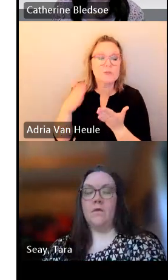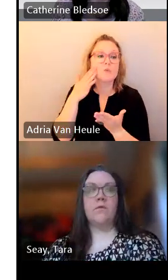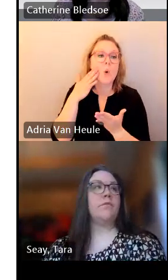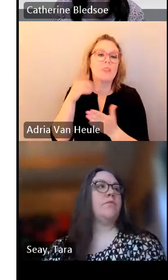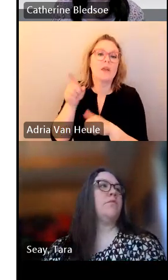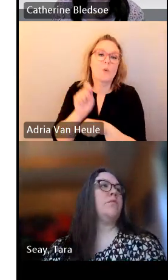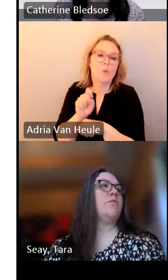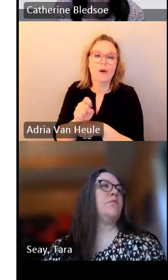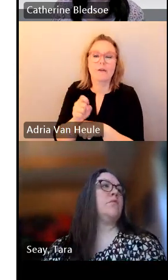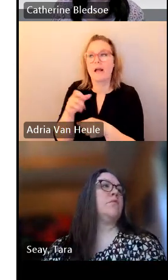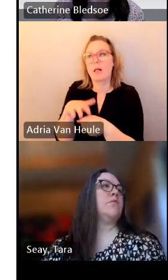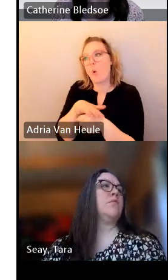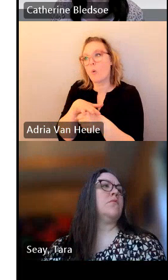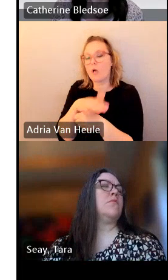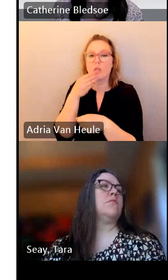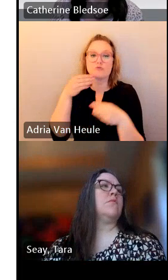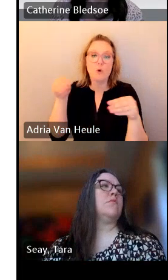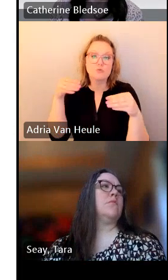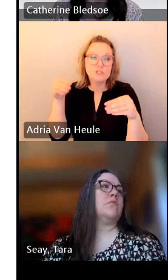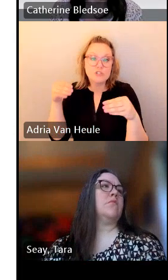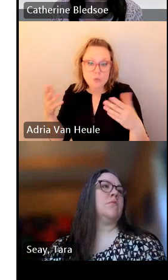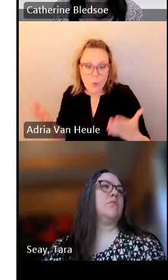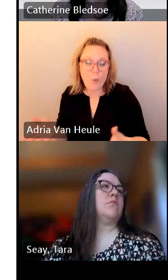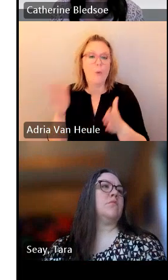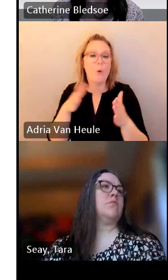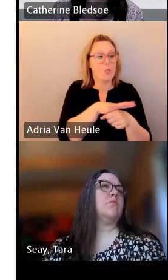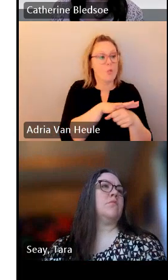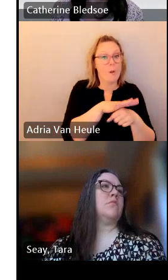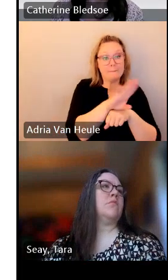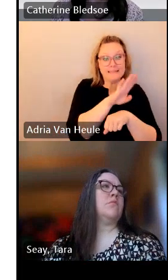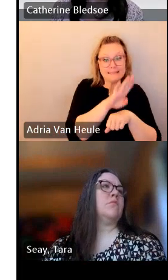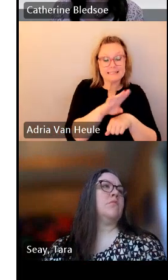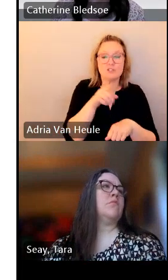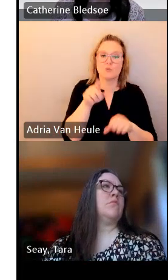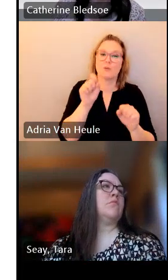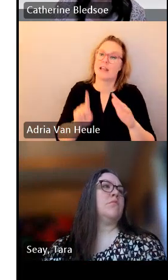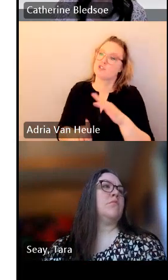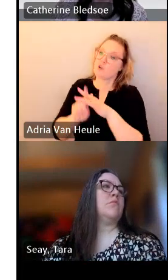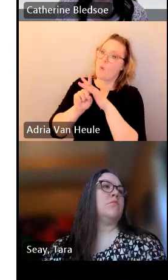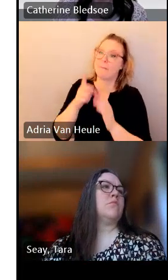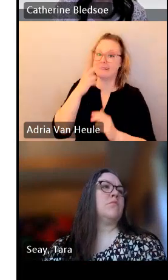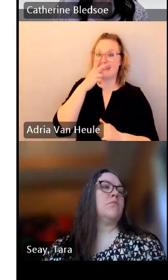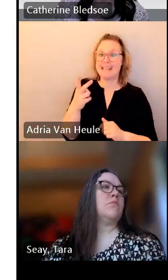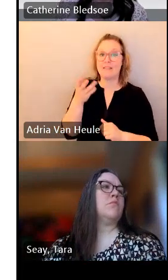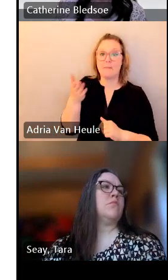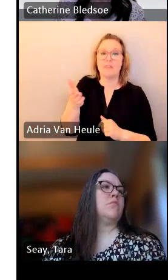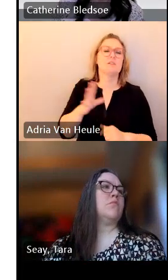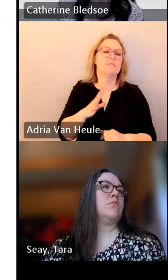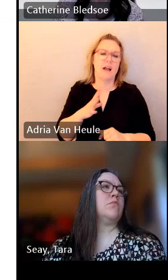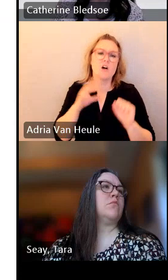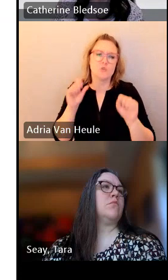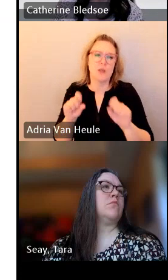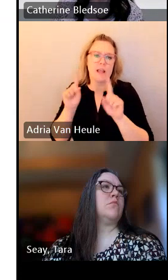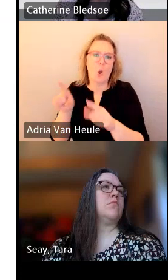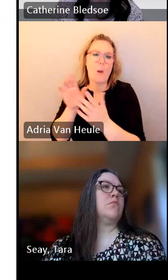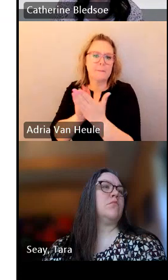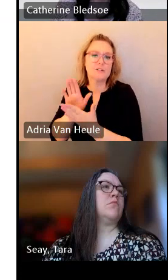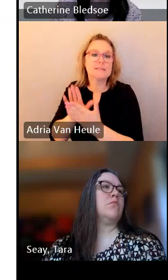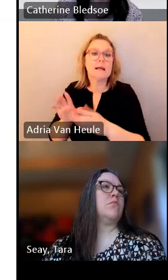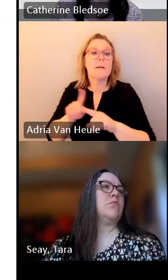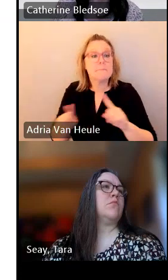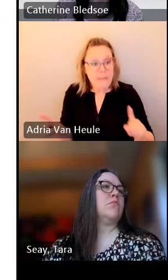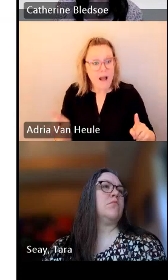grocery store or a local business and you know that you can maybe pop in to see them, of course you can go in person. But phone call is probably going